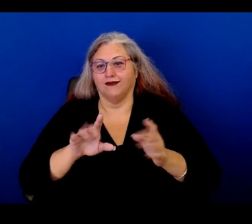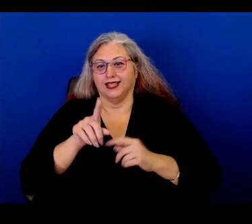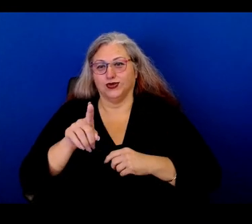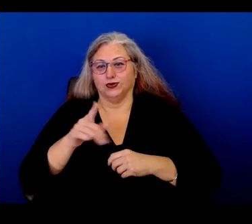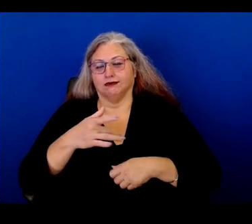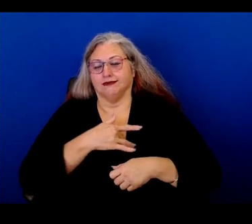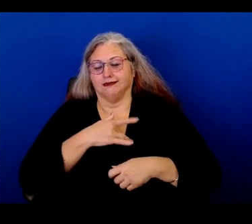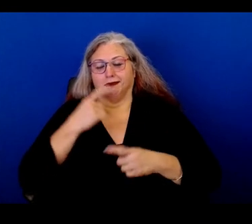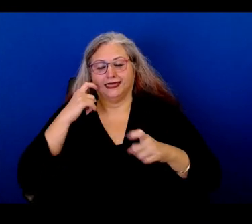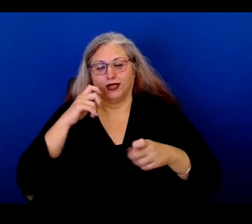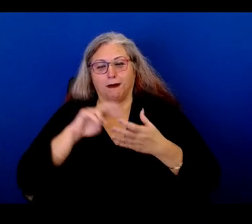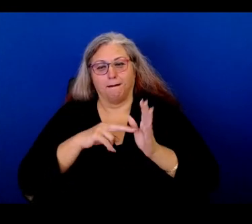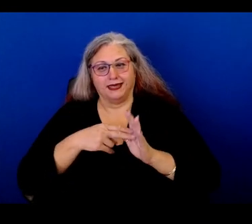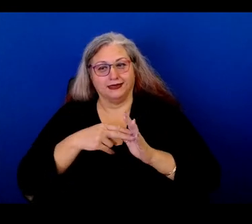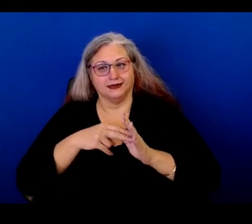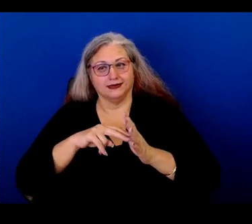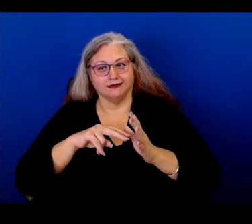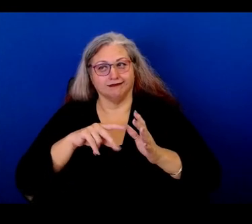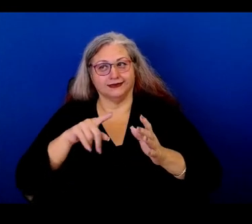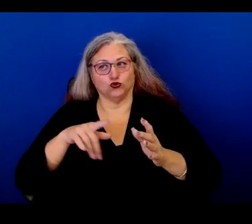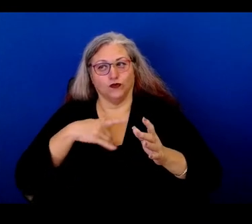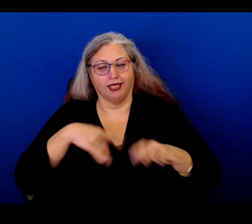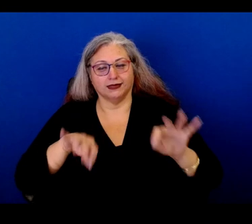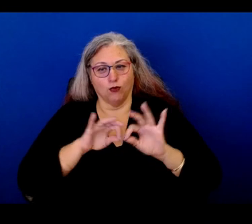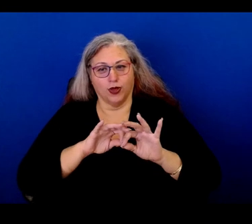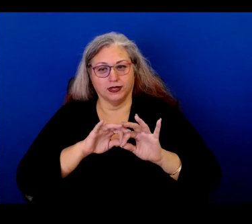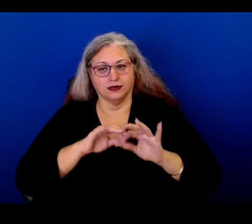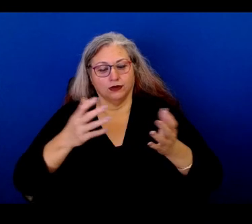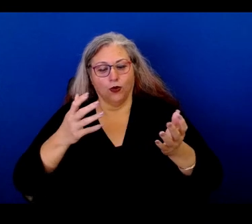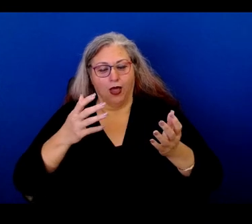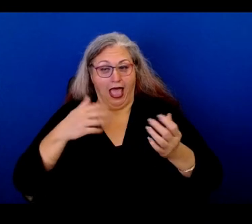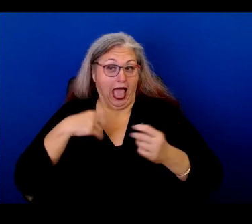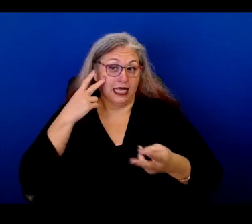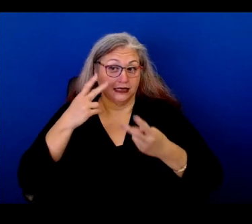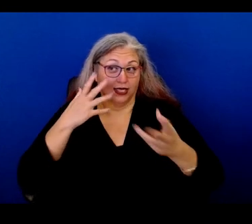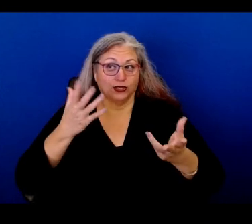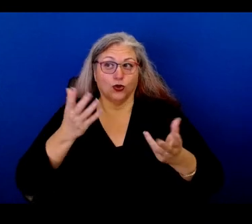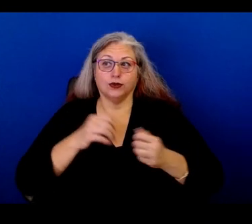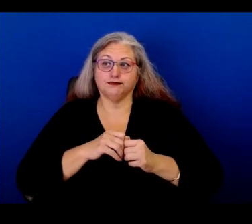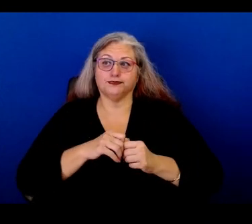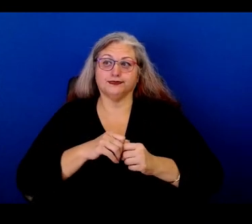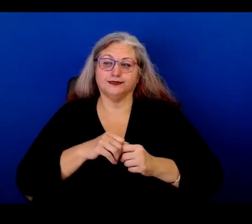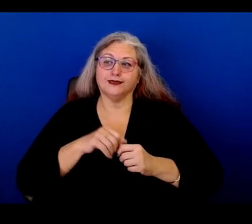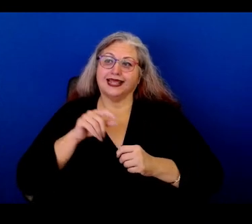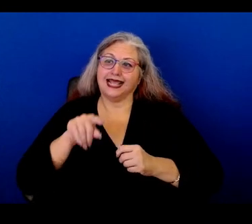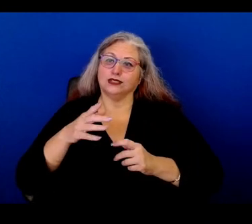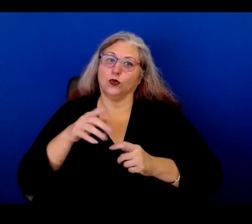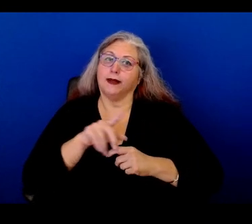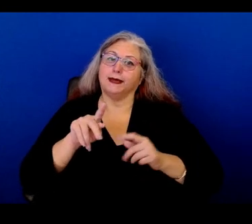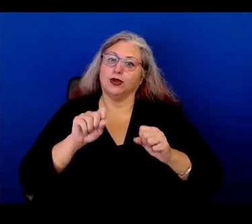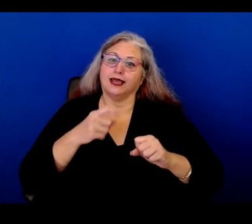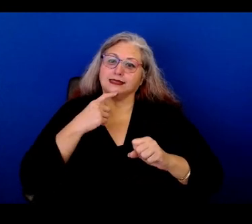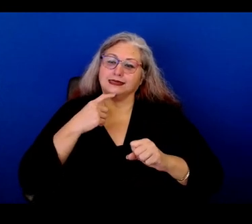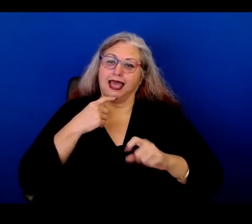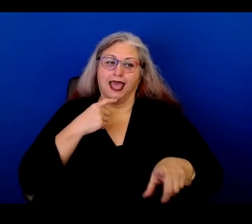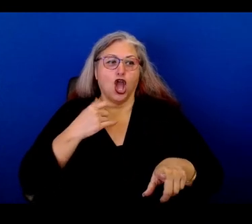you to tears. So that means a lot to you to be able to. Yeah, I mean, I see that. And so those are things that people can say. Call me